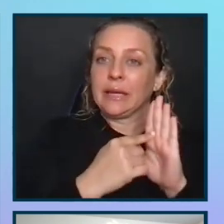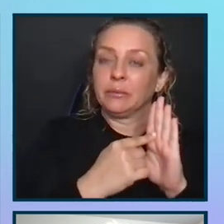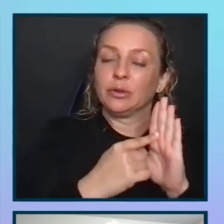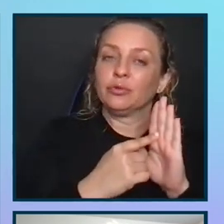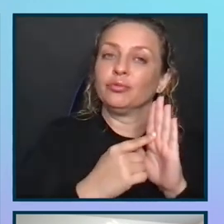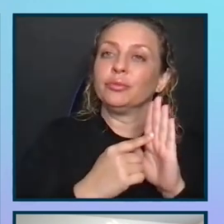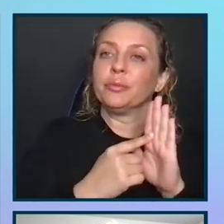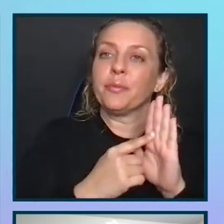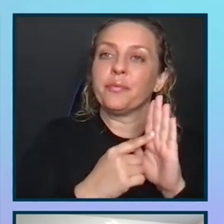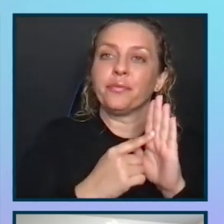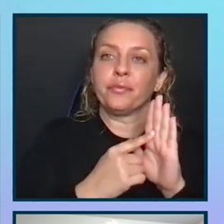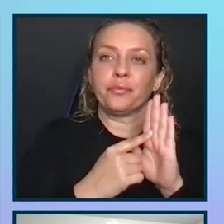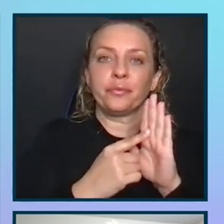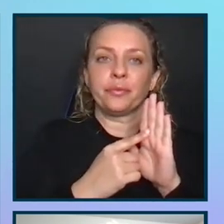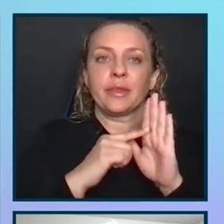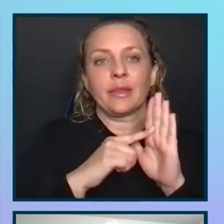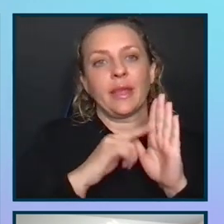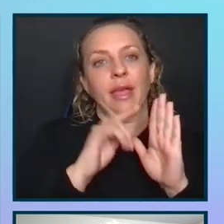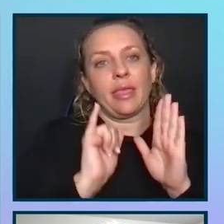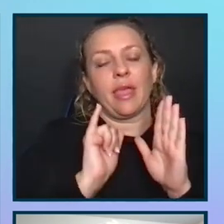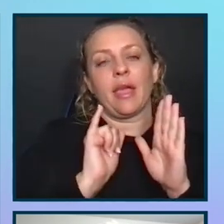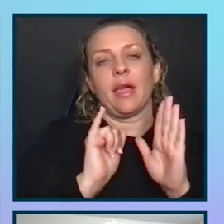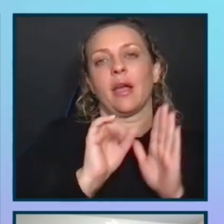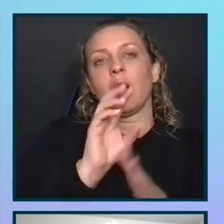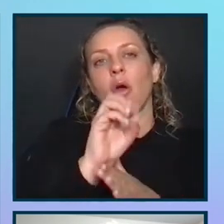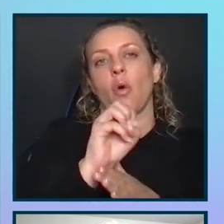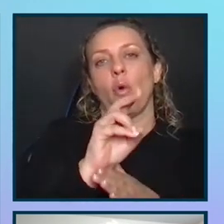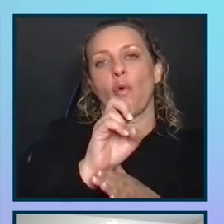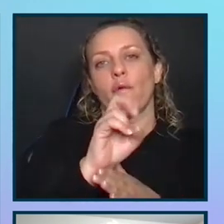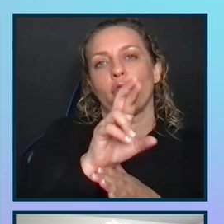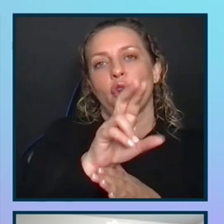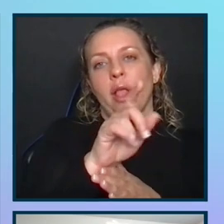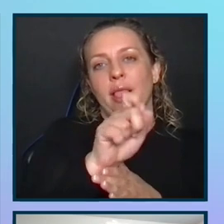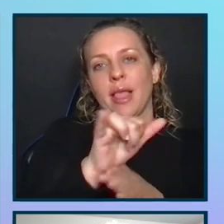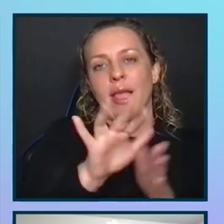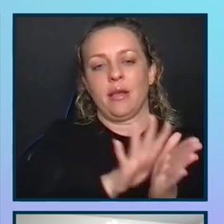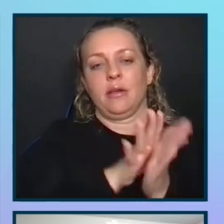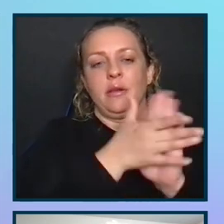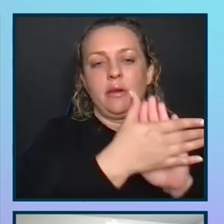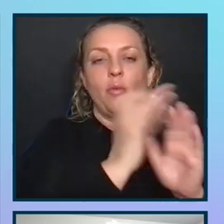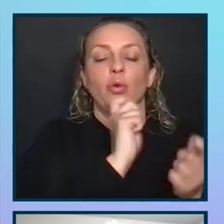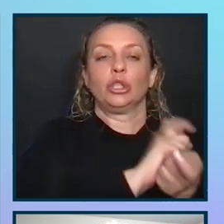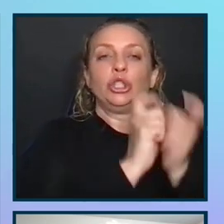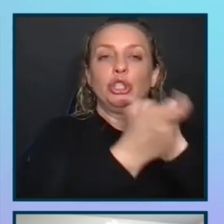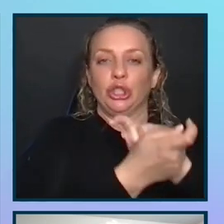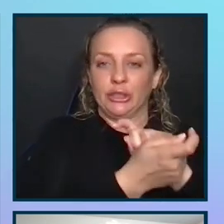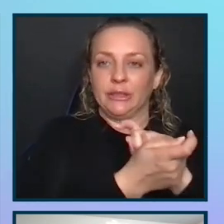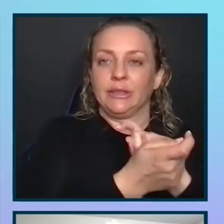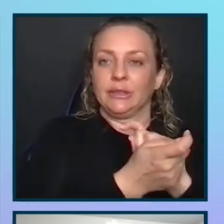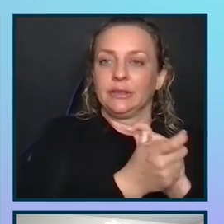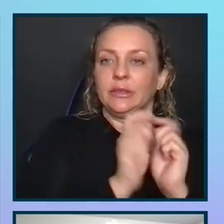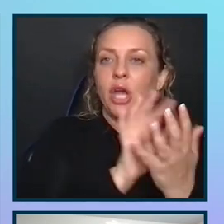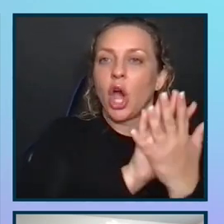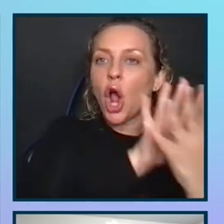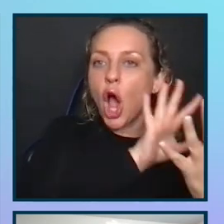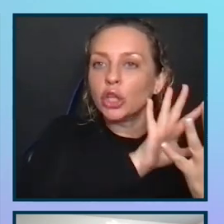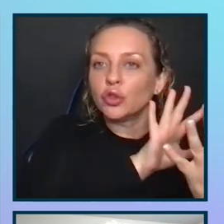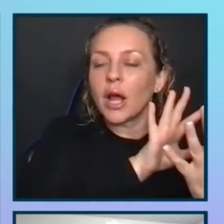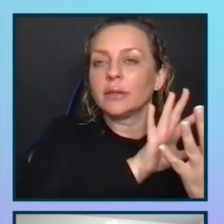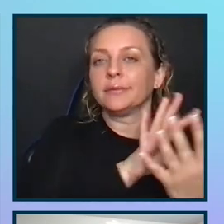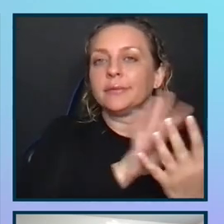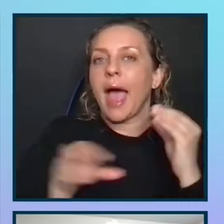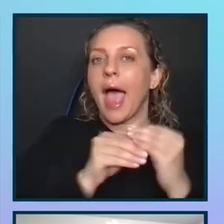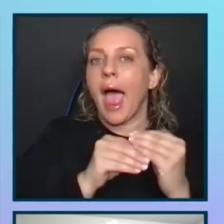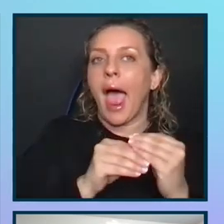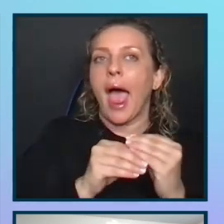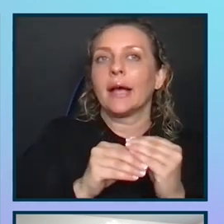that overlays will claim to simplify reading layout, change color contrast, add text to speech, controls